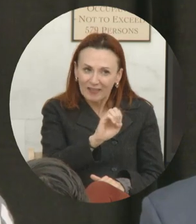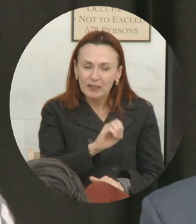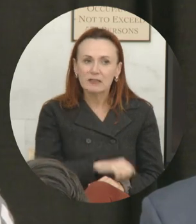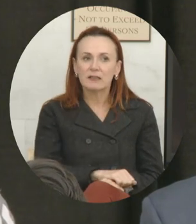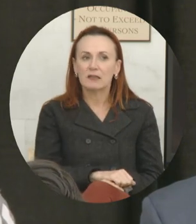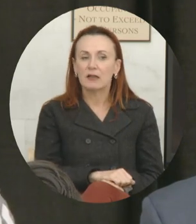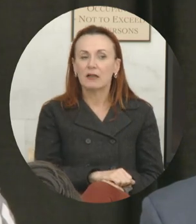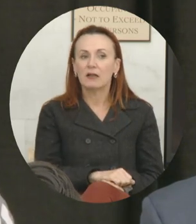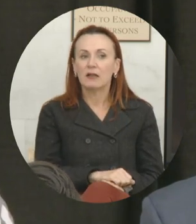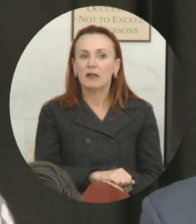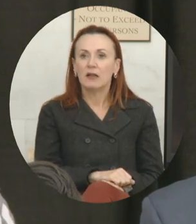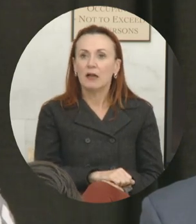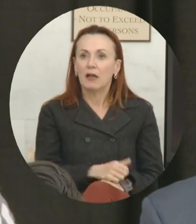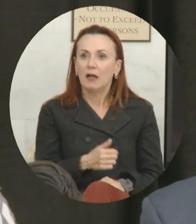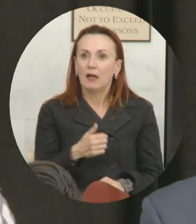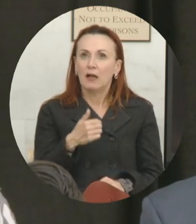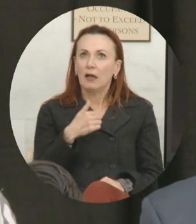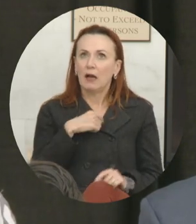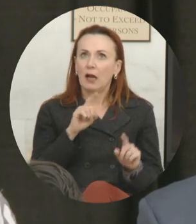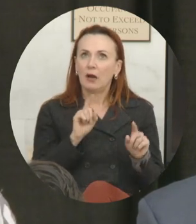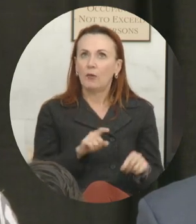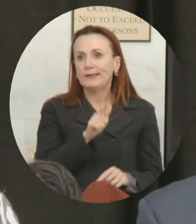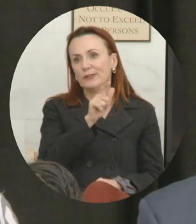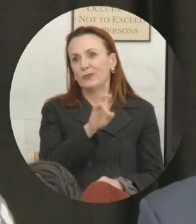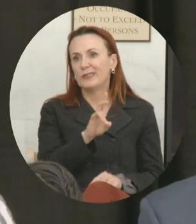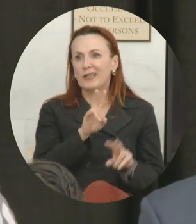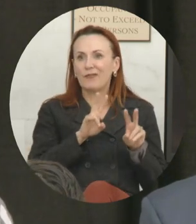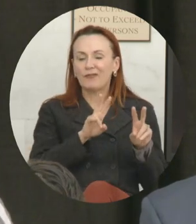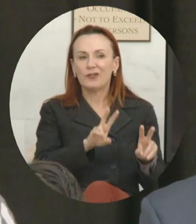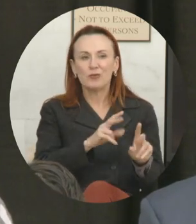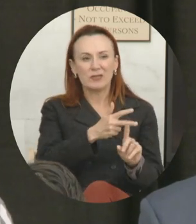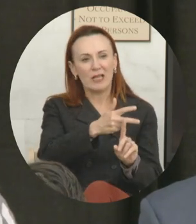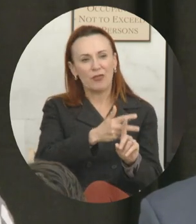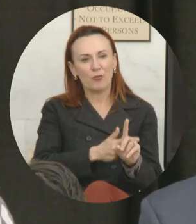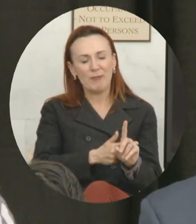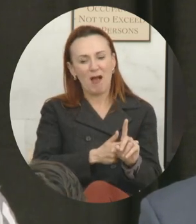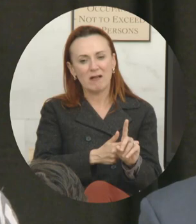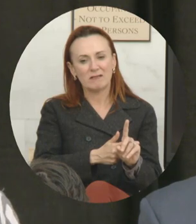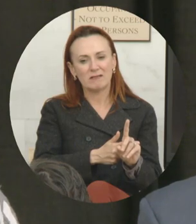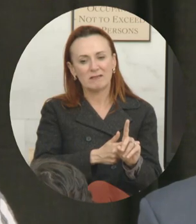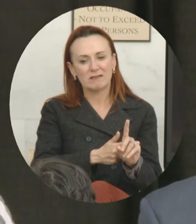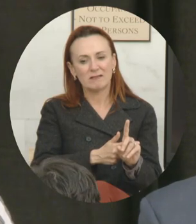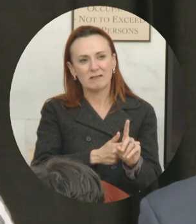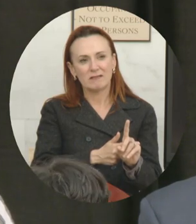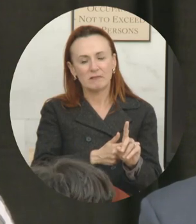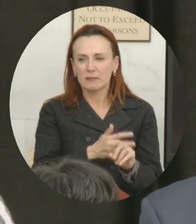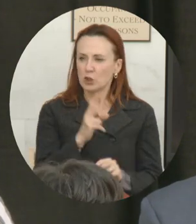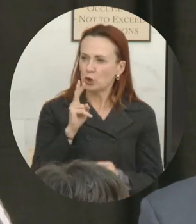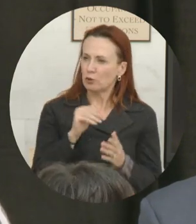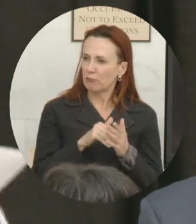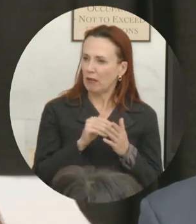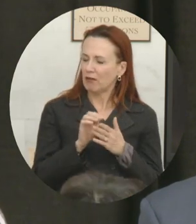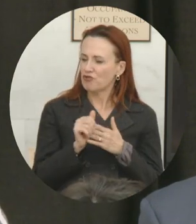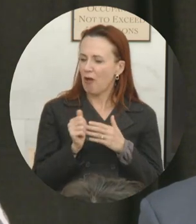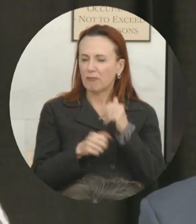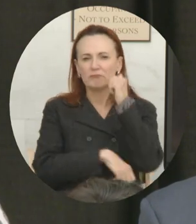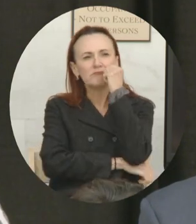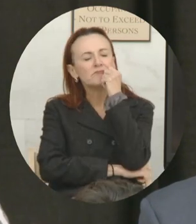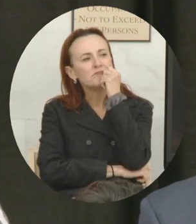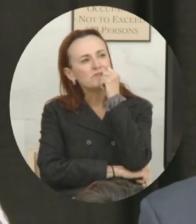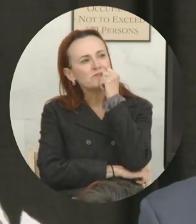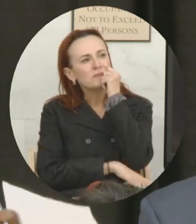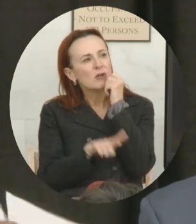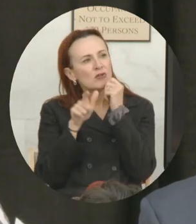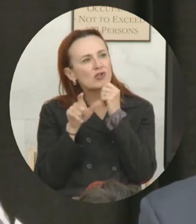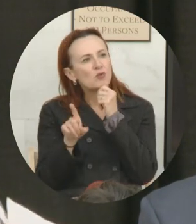27 funerals in a matter of 3 months. And I was trying to figure out $2 million,